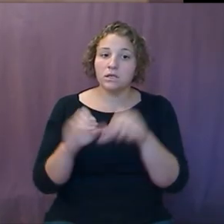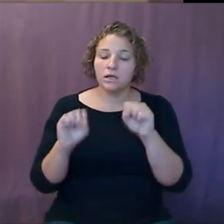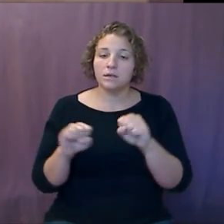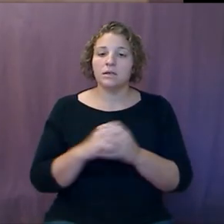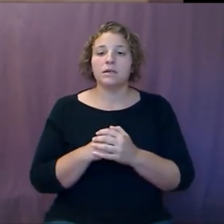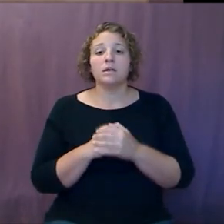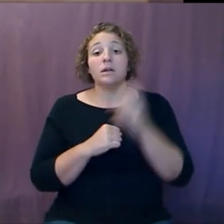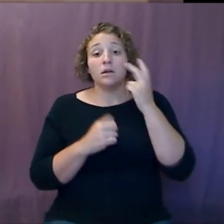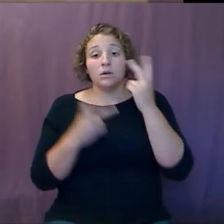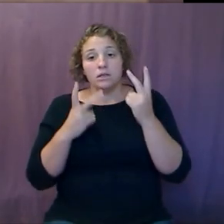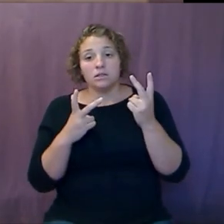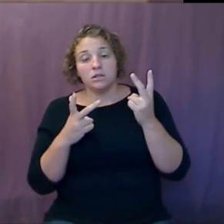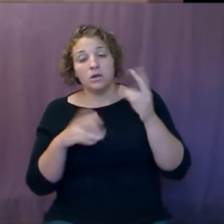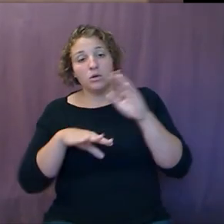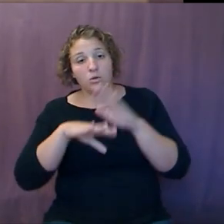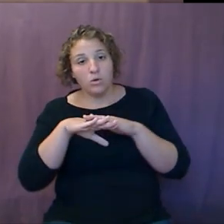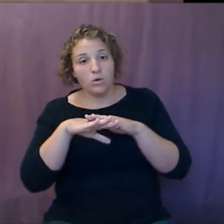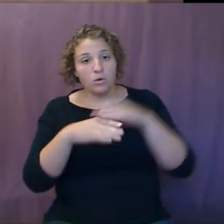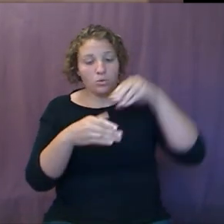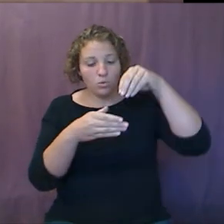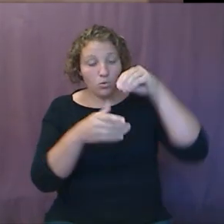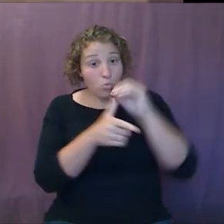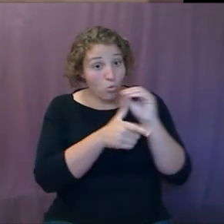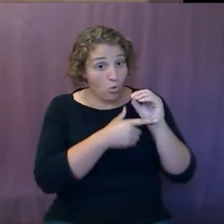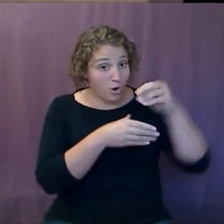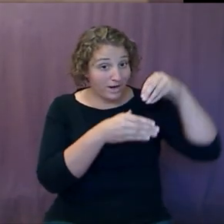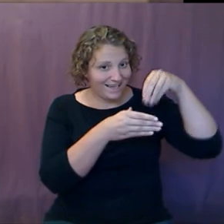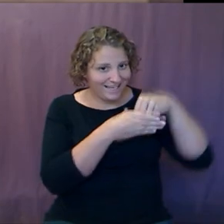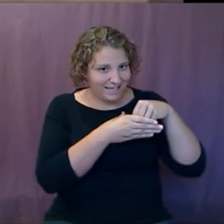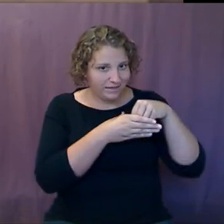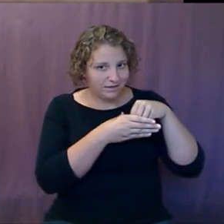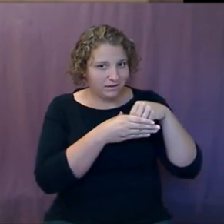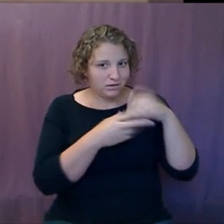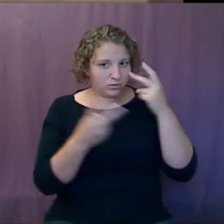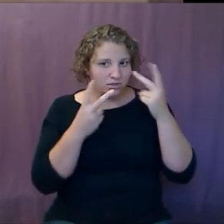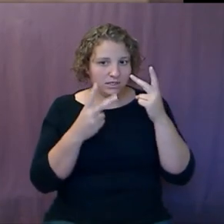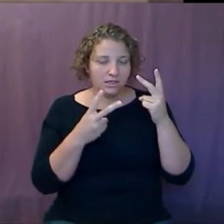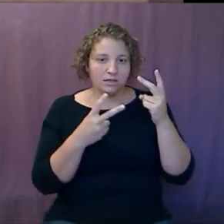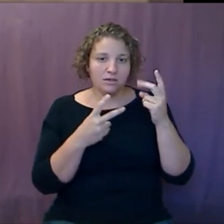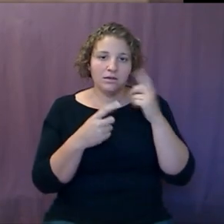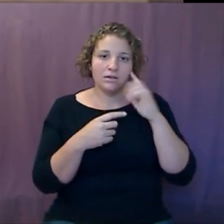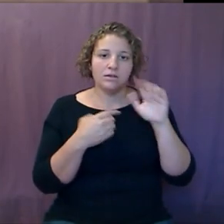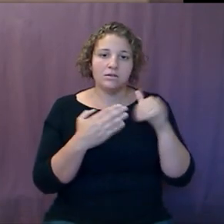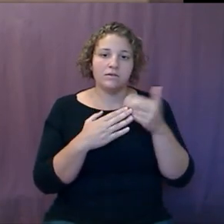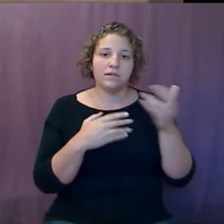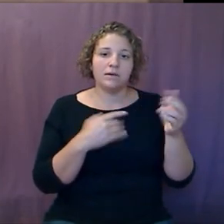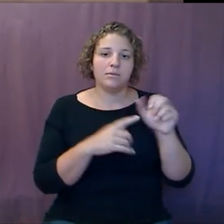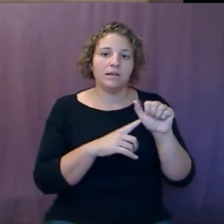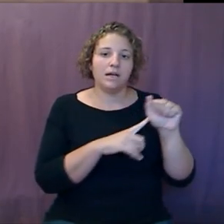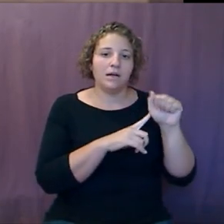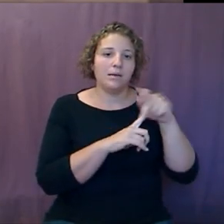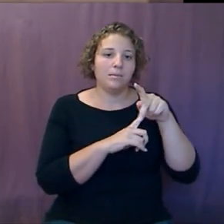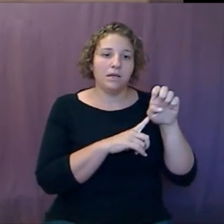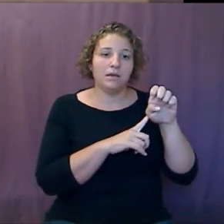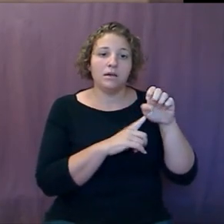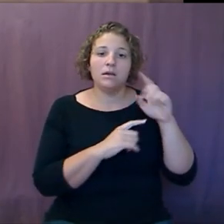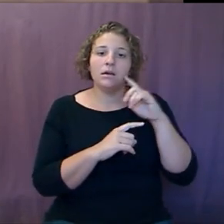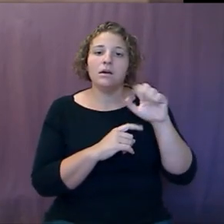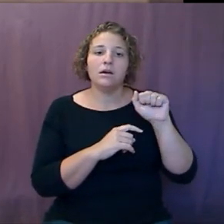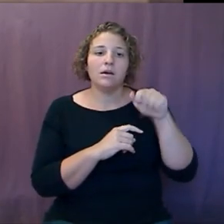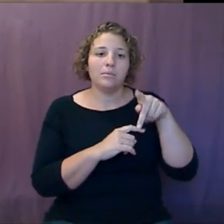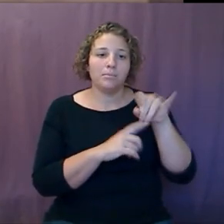it says on or in the word there is a P now if you've been with us for a while you've heard that word a P we talk about how the Holy